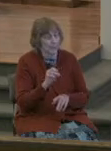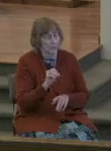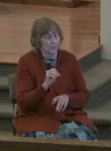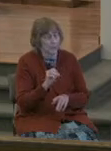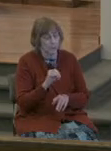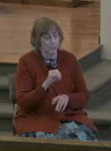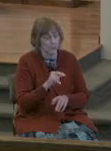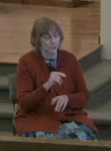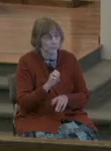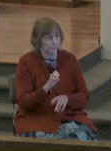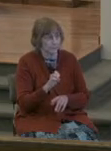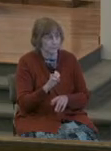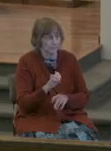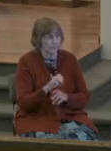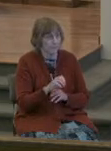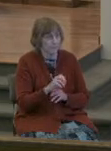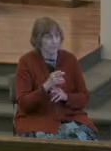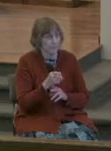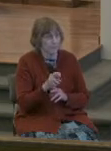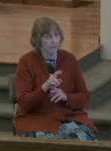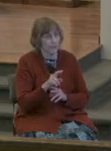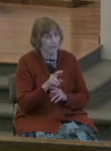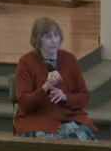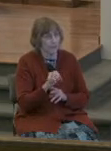heroin. About 25 years old.